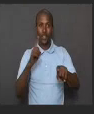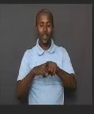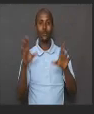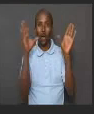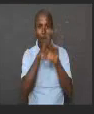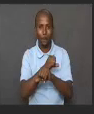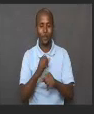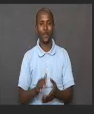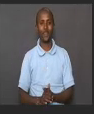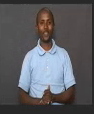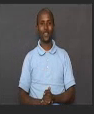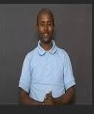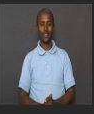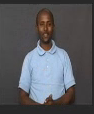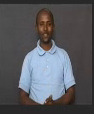Time's up.